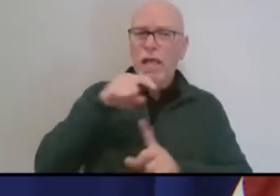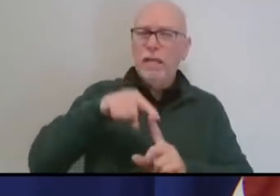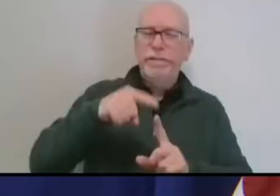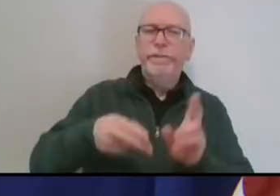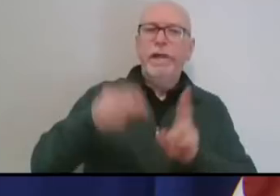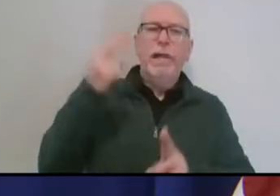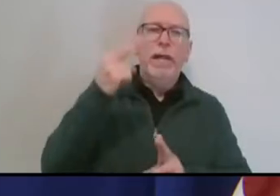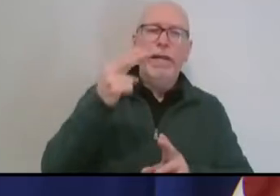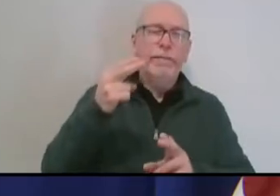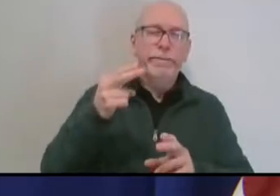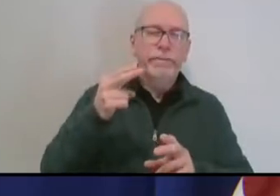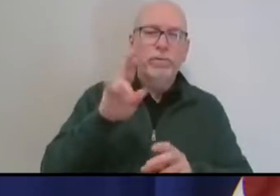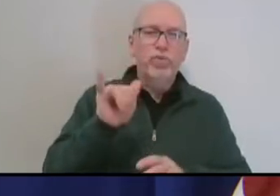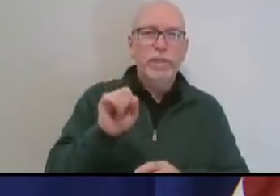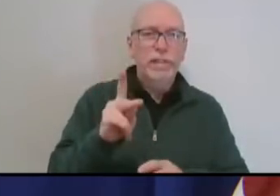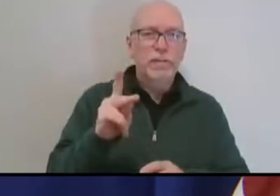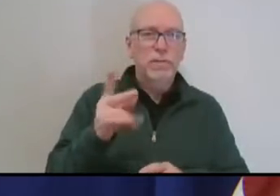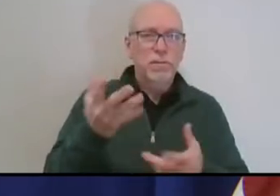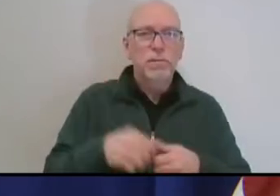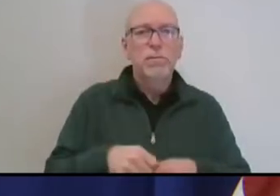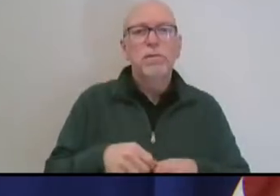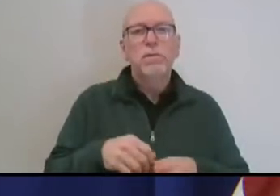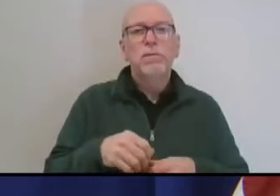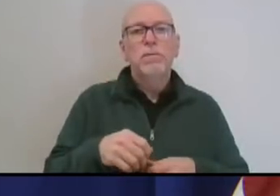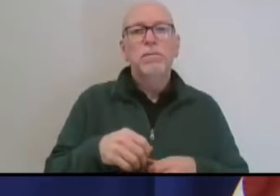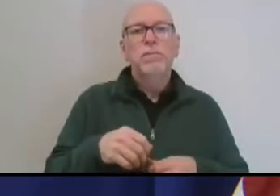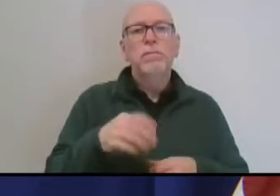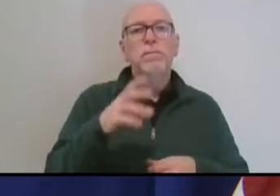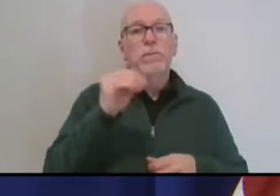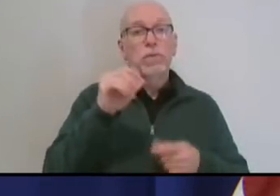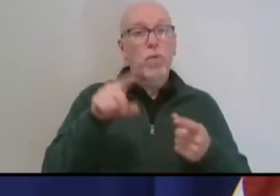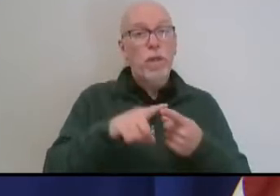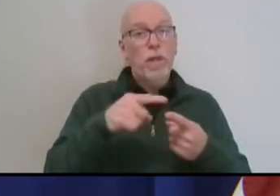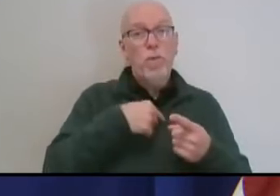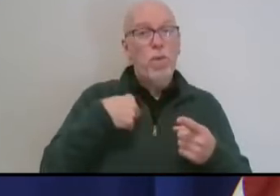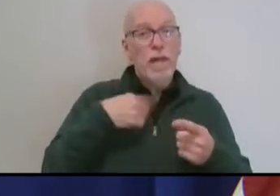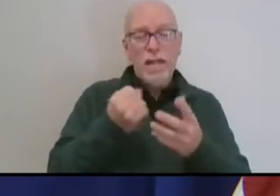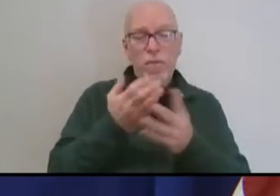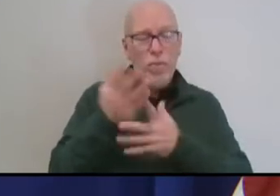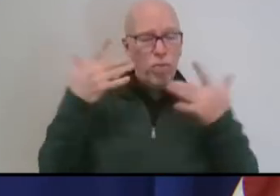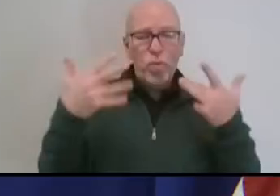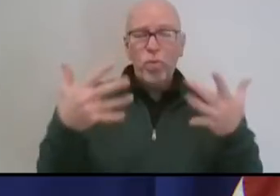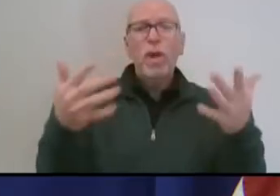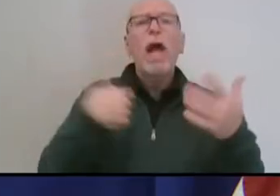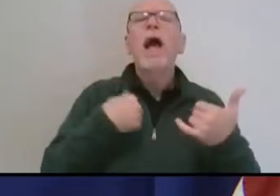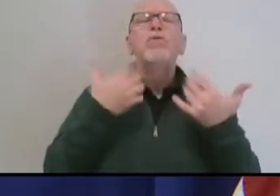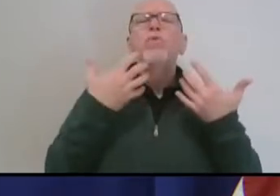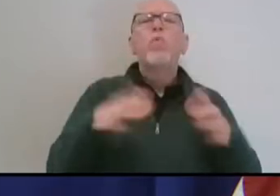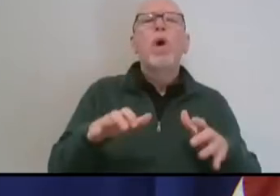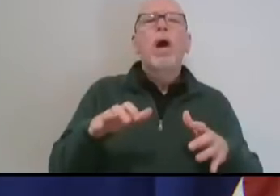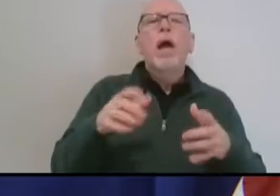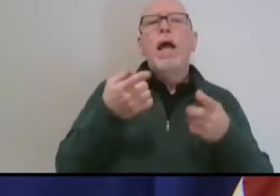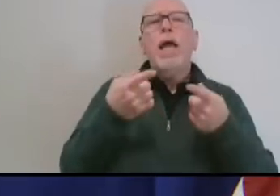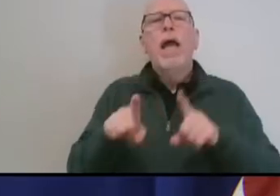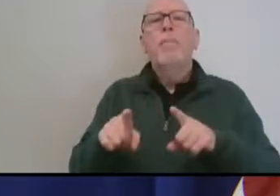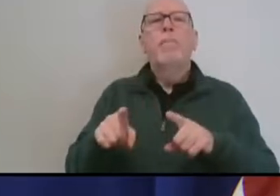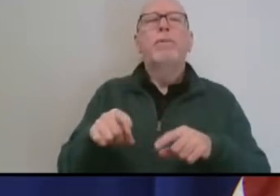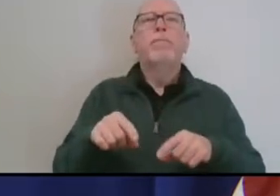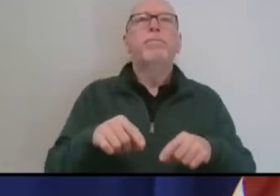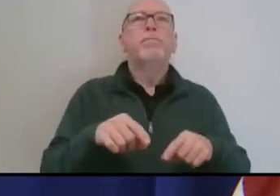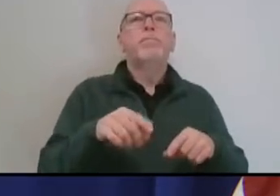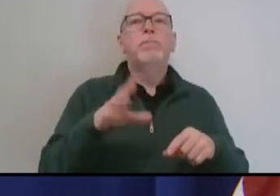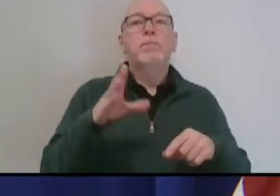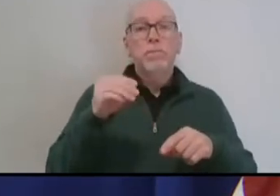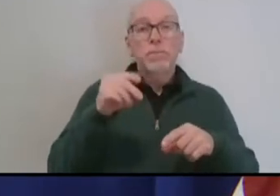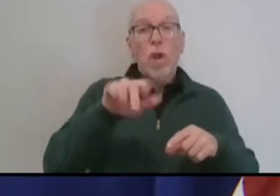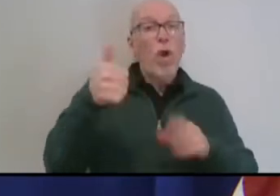to your risk. And as soon as we get through that, so what I don't want to happen, and what will happen in